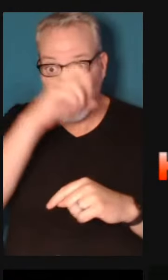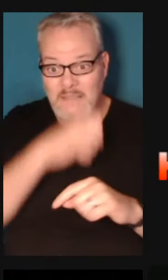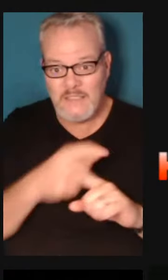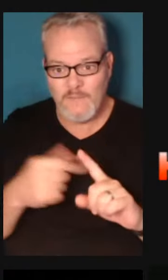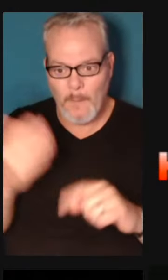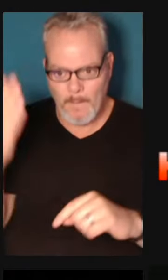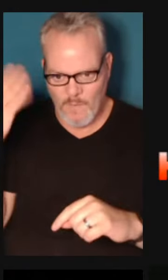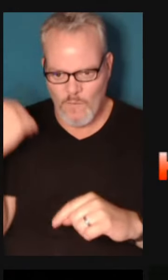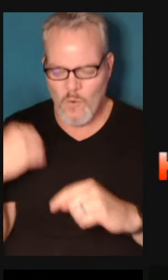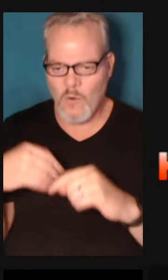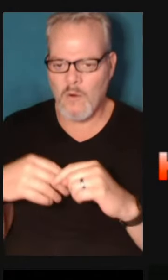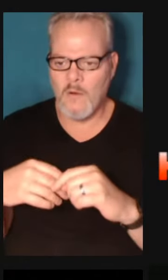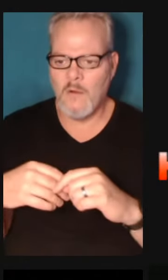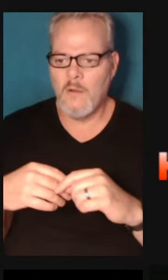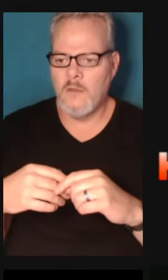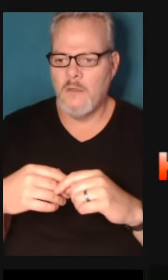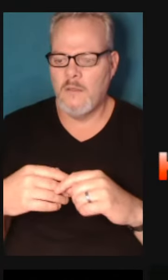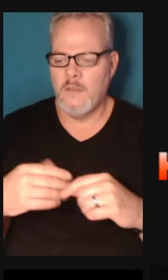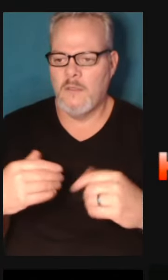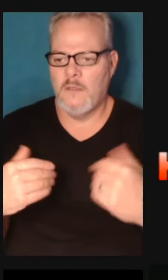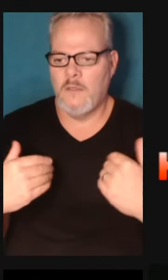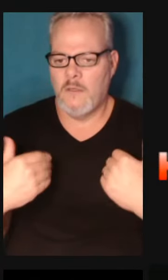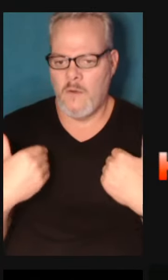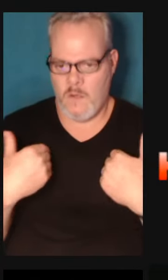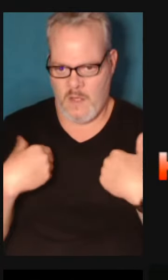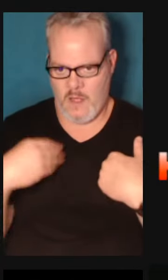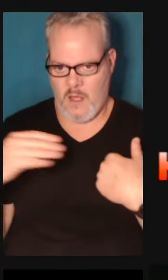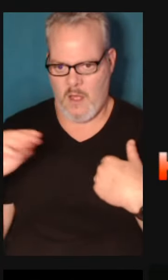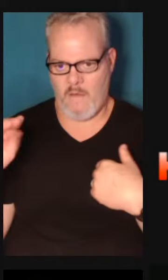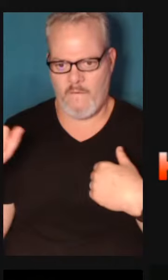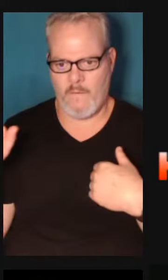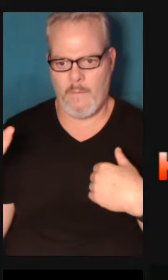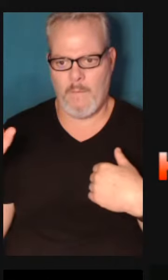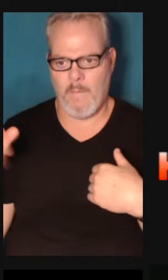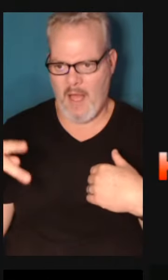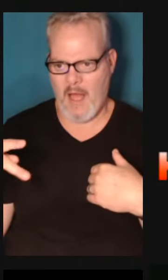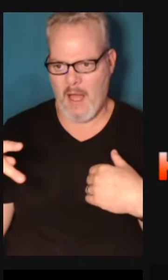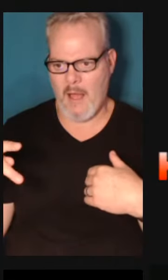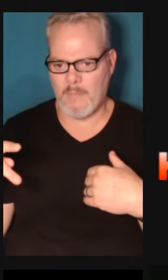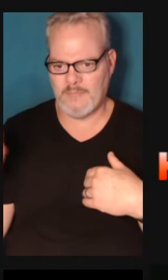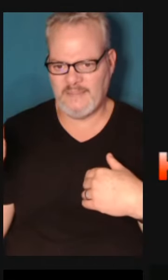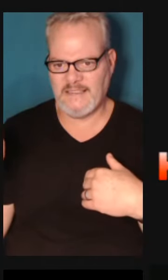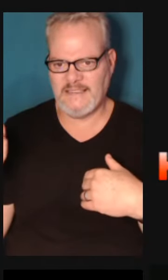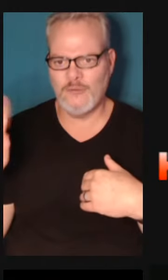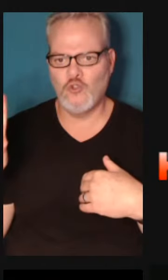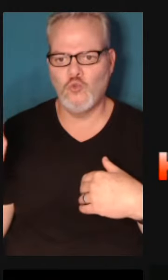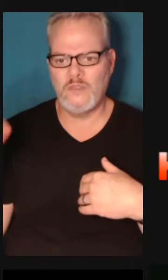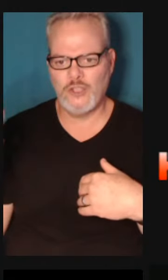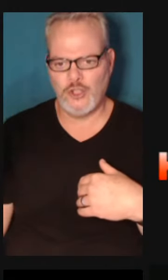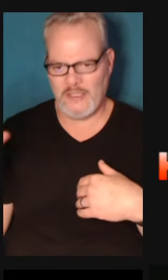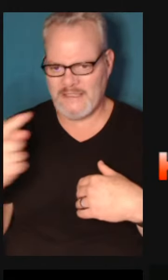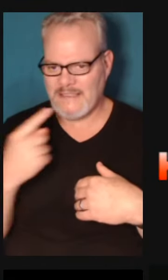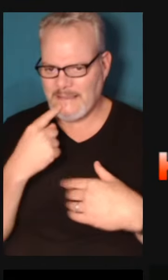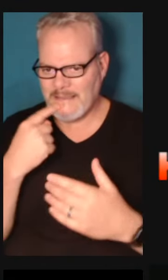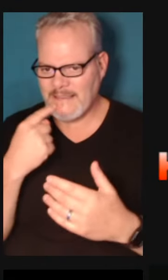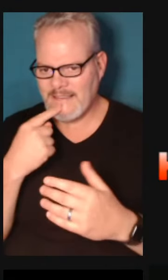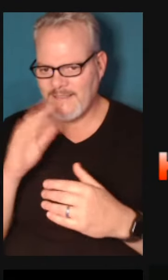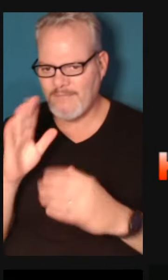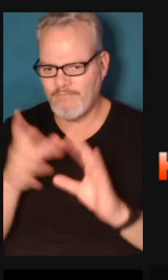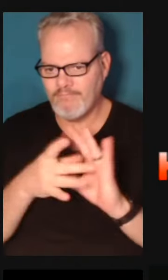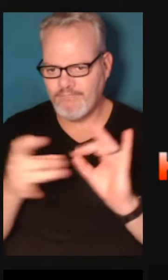we have maps. The USGS reports their volume at certain points in time, and so we can